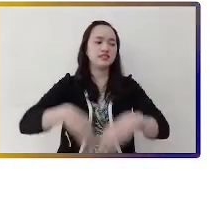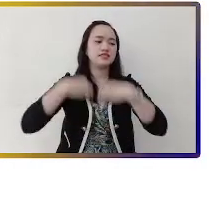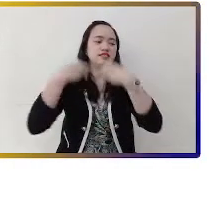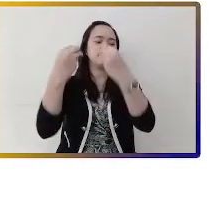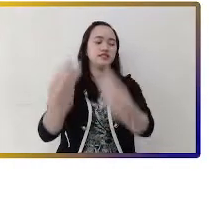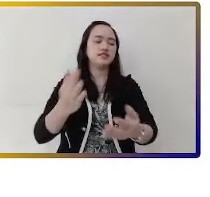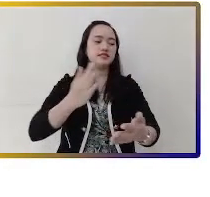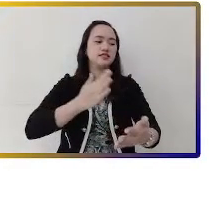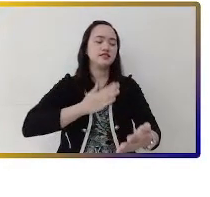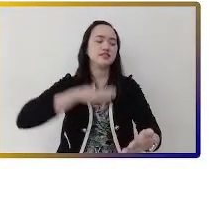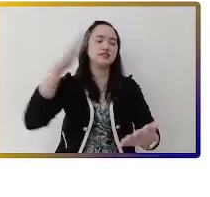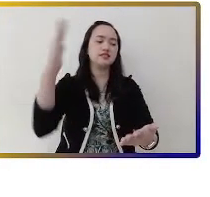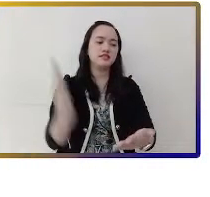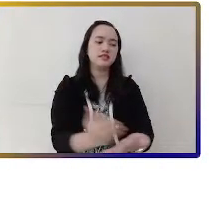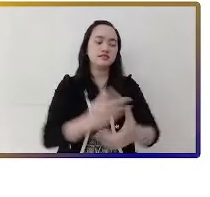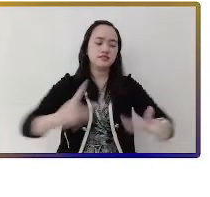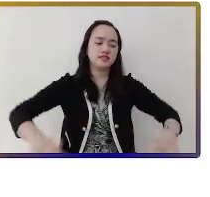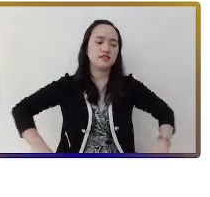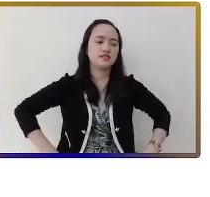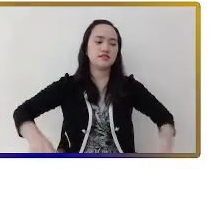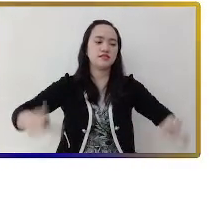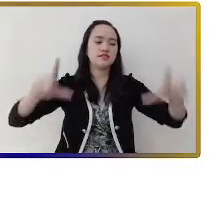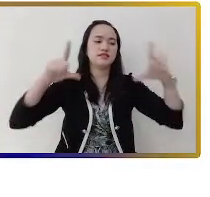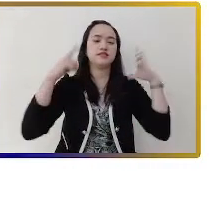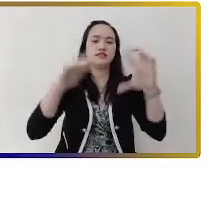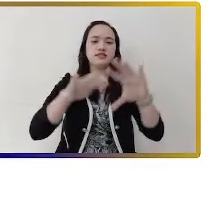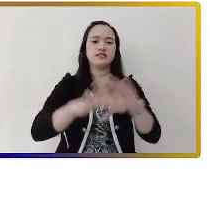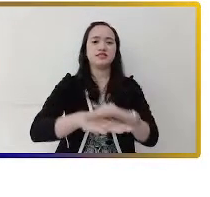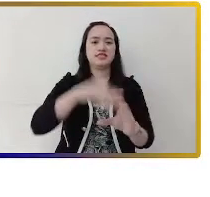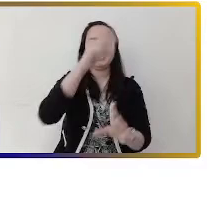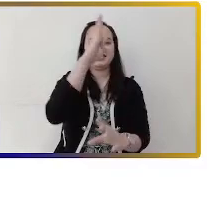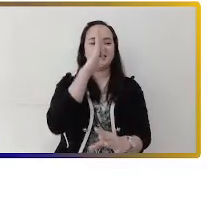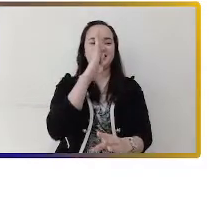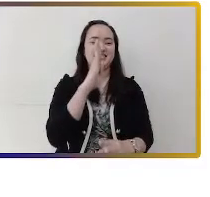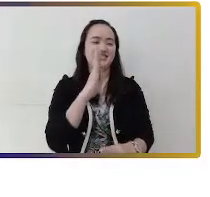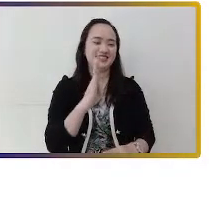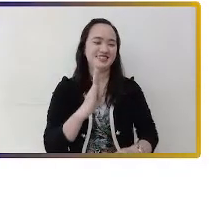He left me a new life in